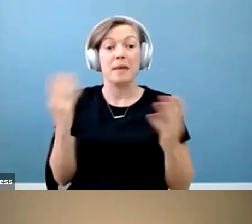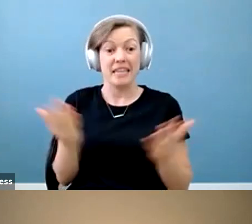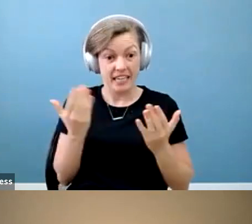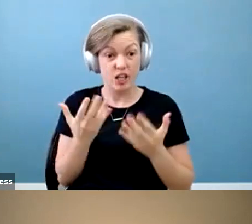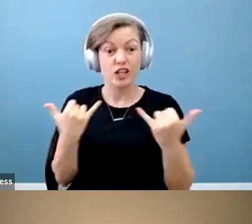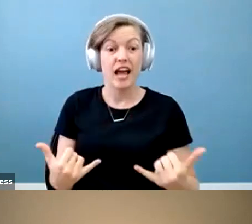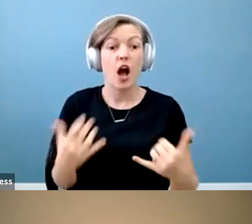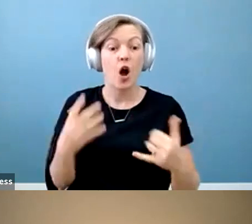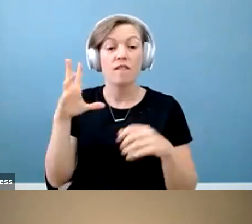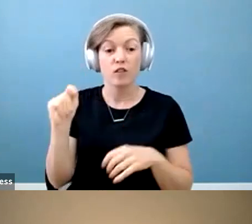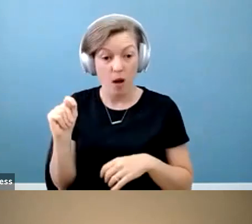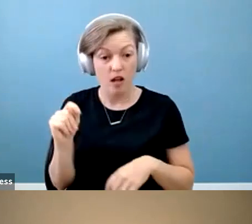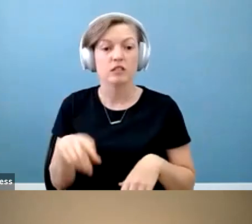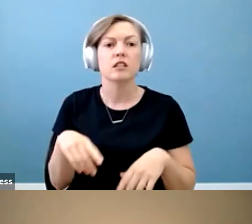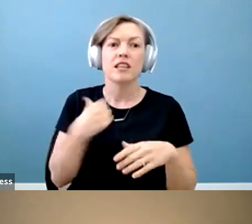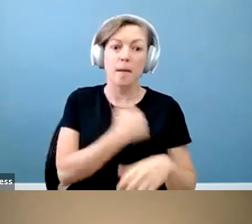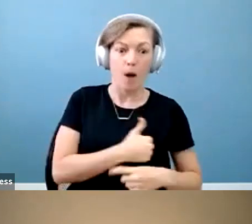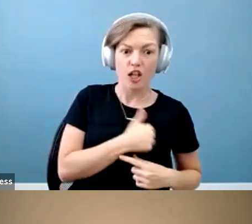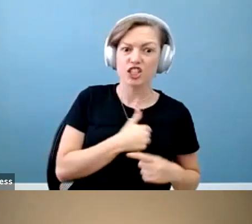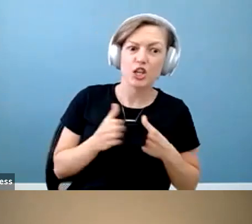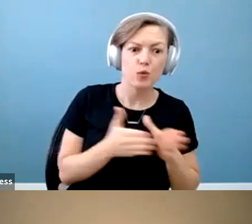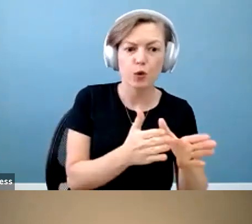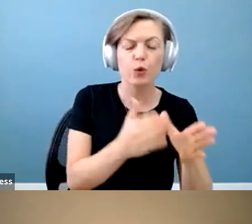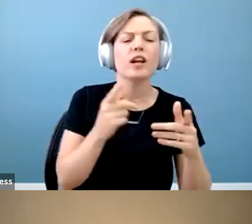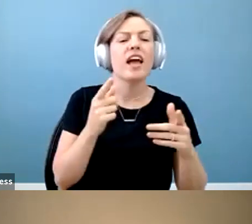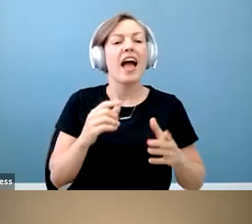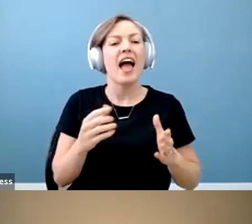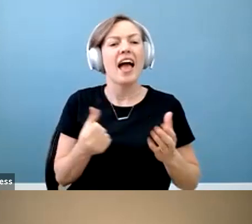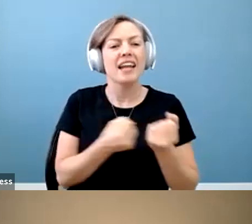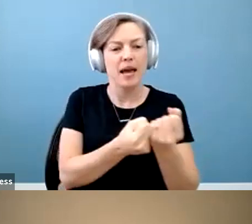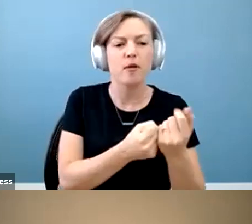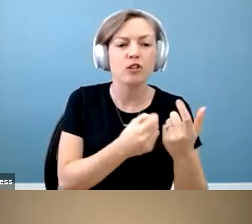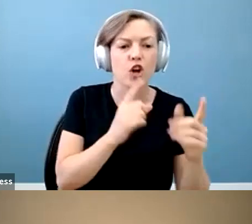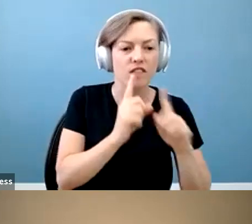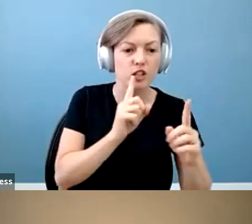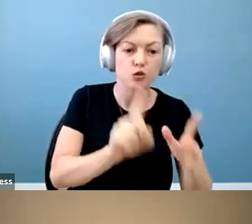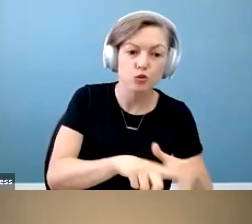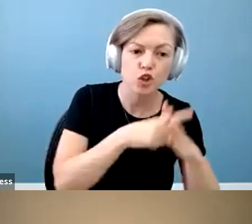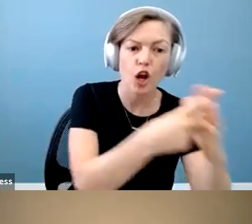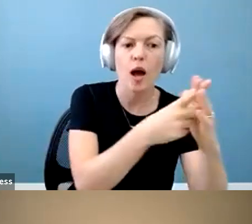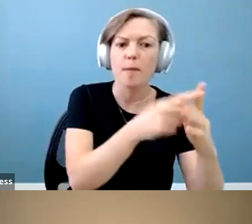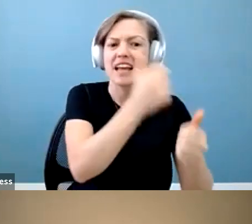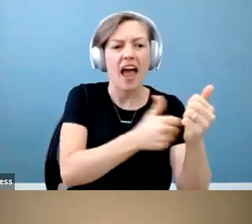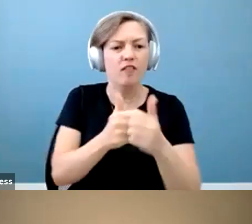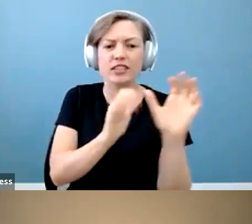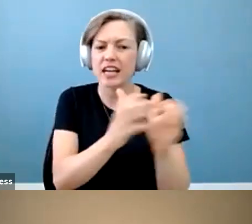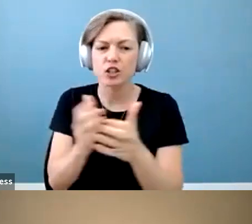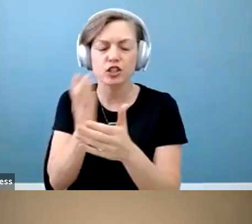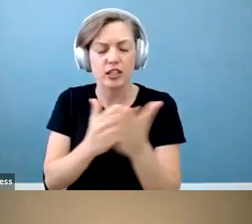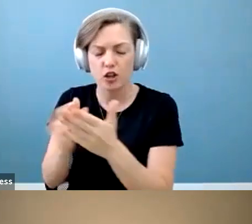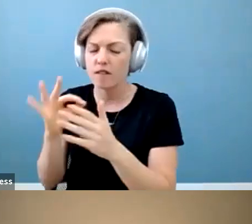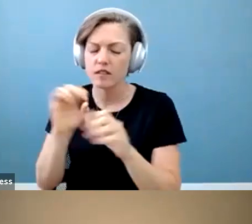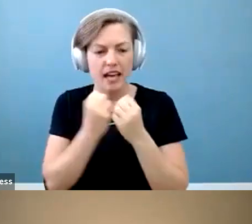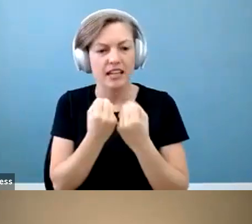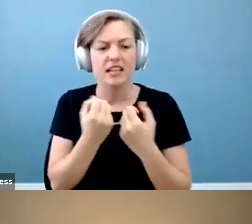and being in Vermont, the apology route has enabled conversations to start up in every single sector of society. In other words, when you